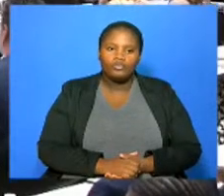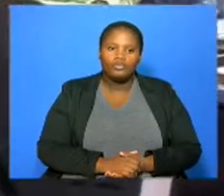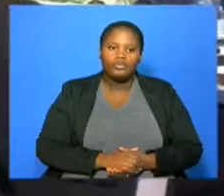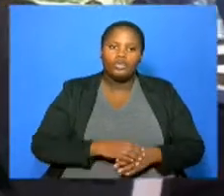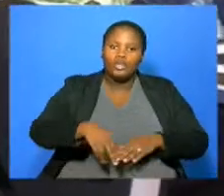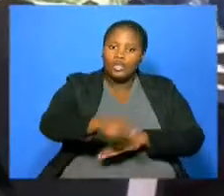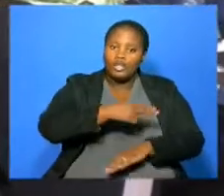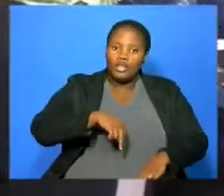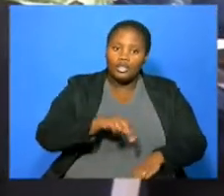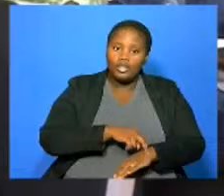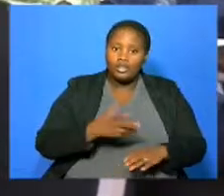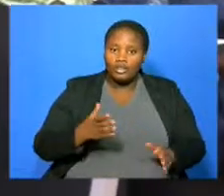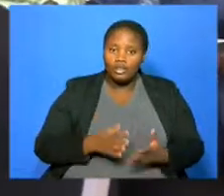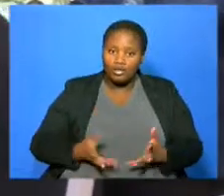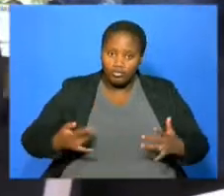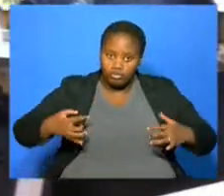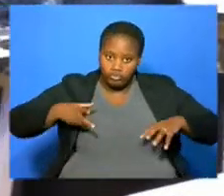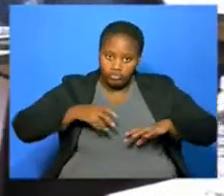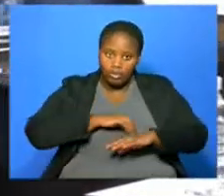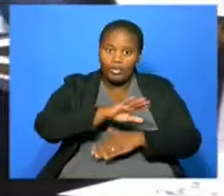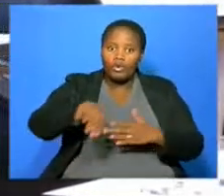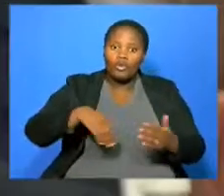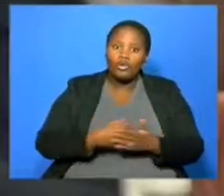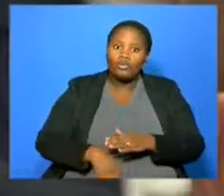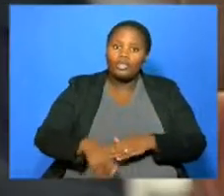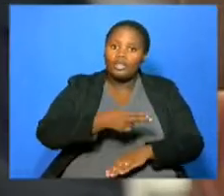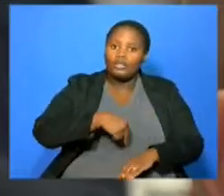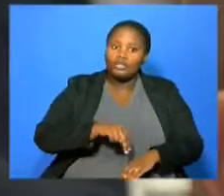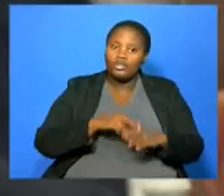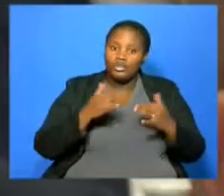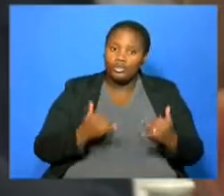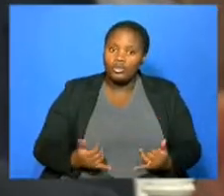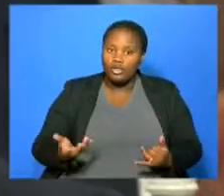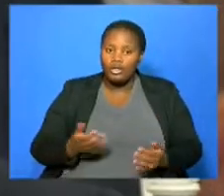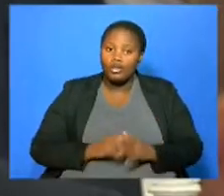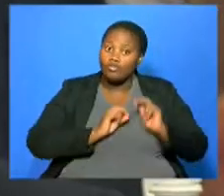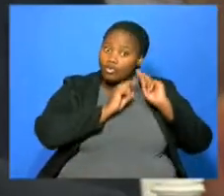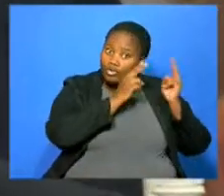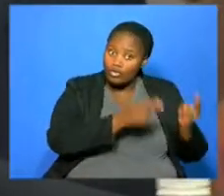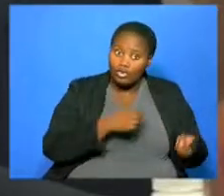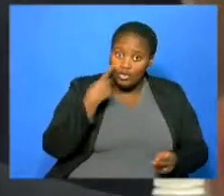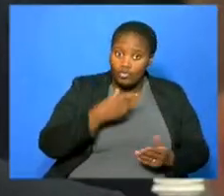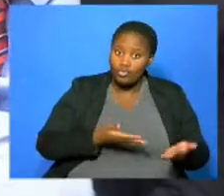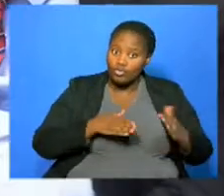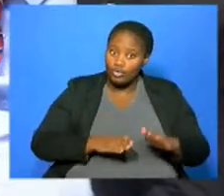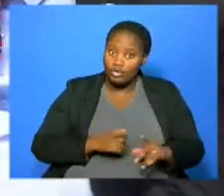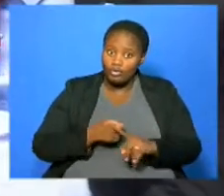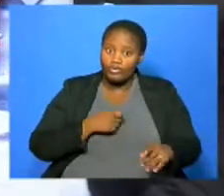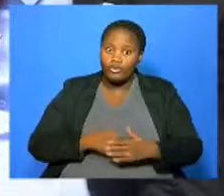The nation converged across the country to remember those who perished in road accidents.